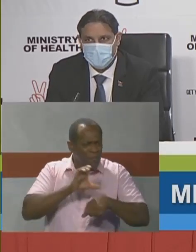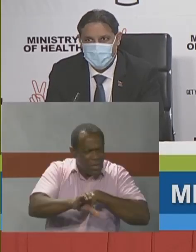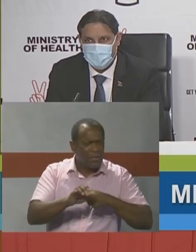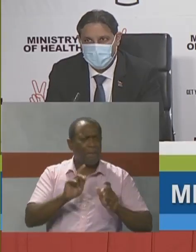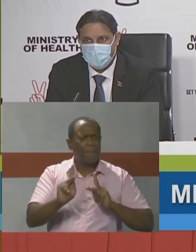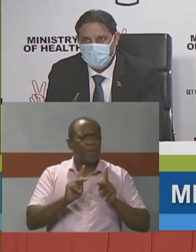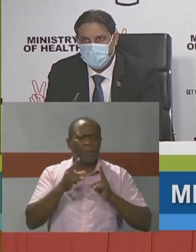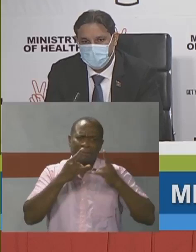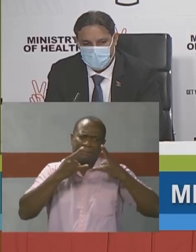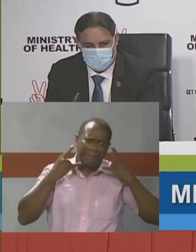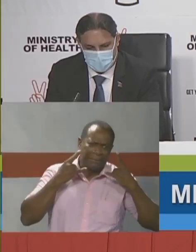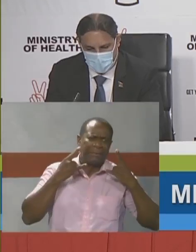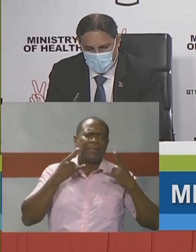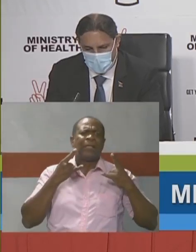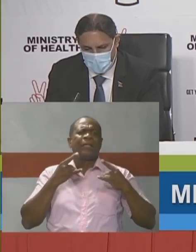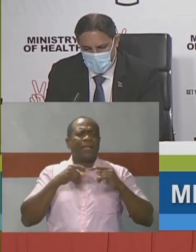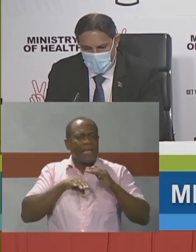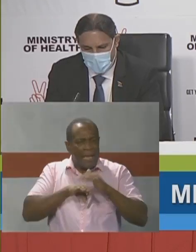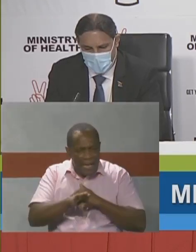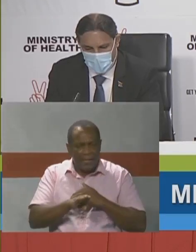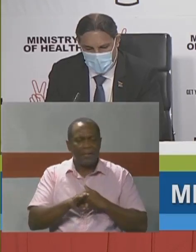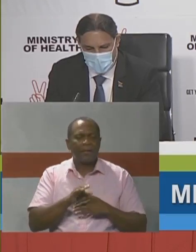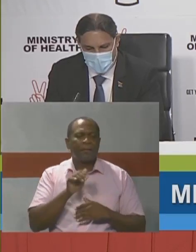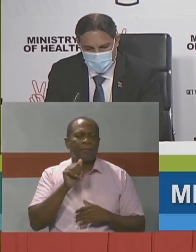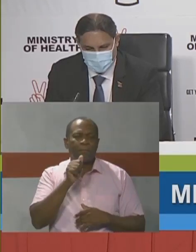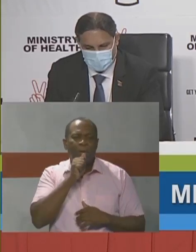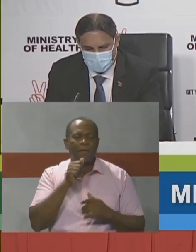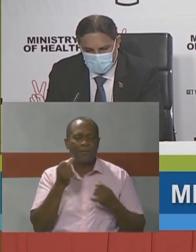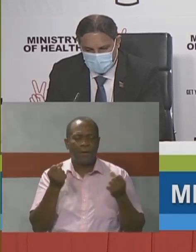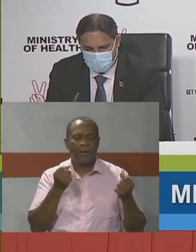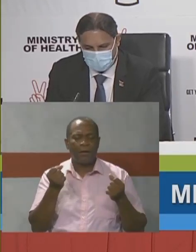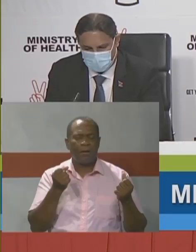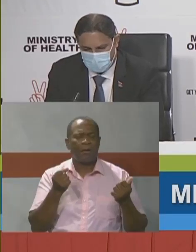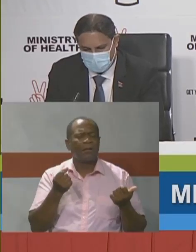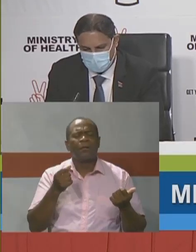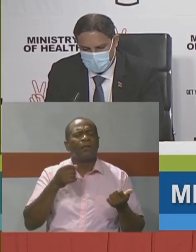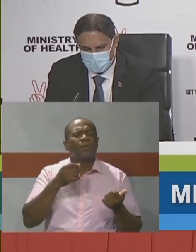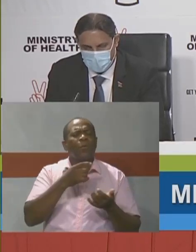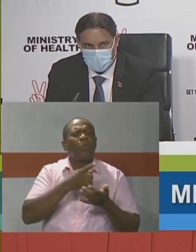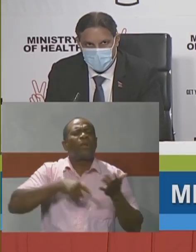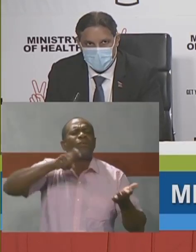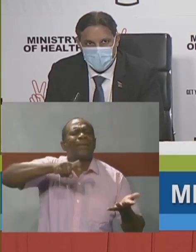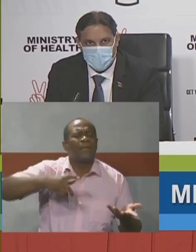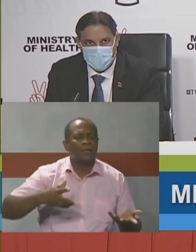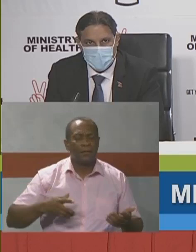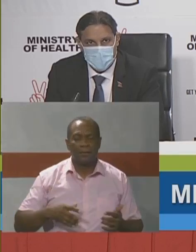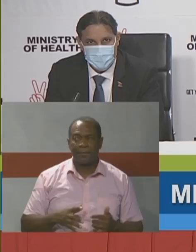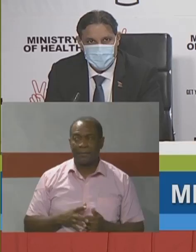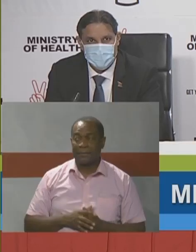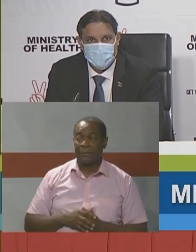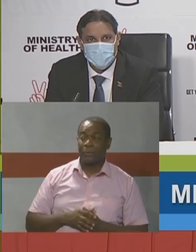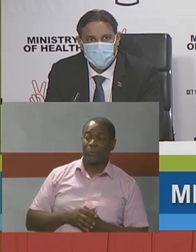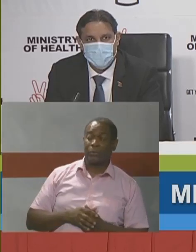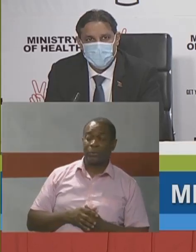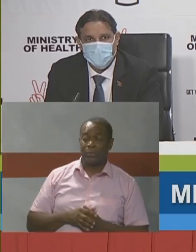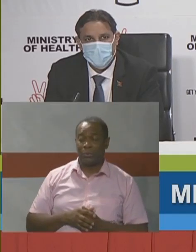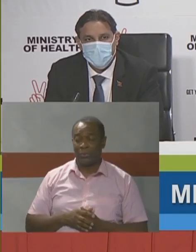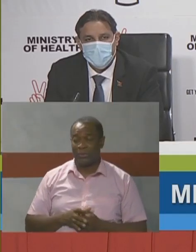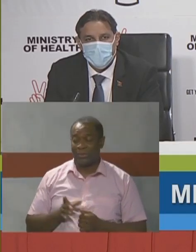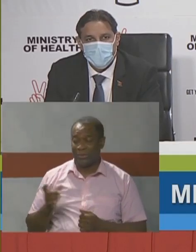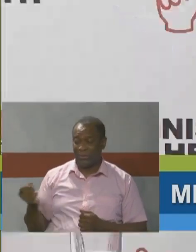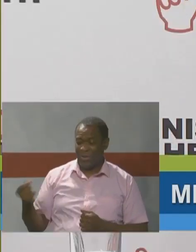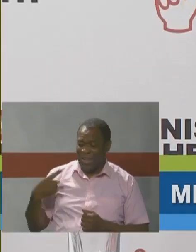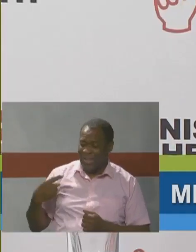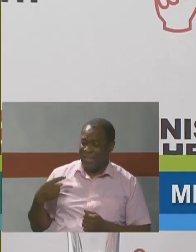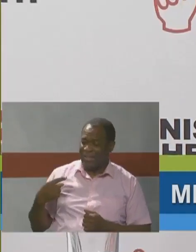into the future. I think we must learn from other countries that try to predict